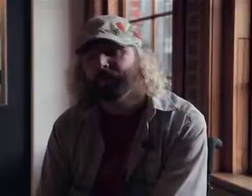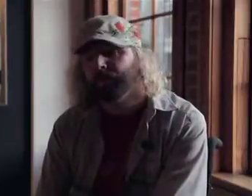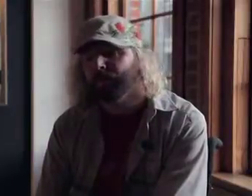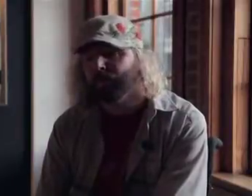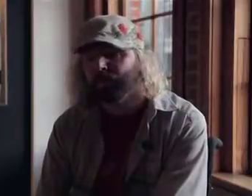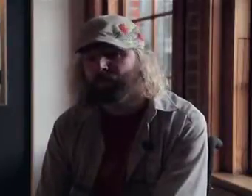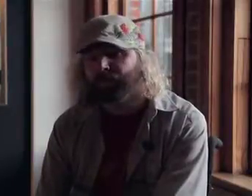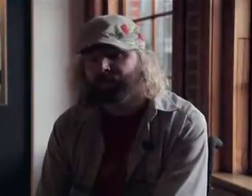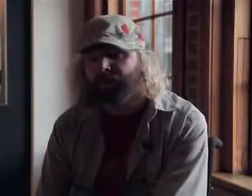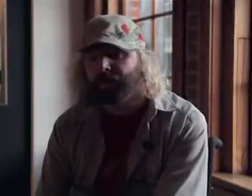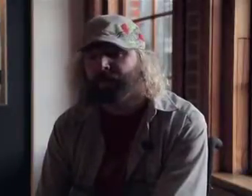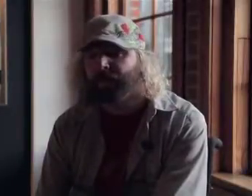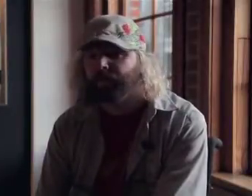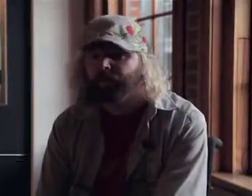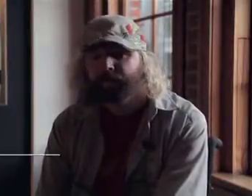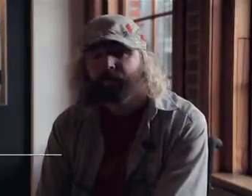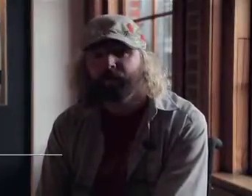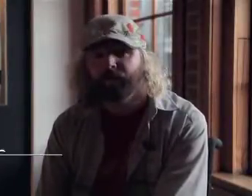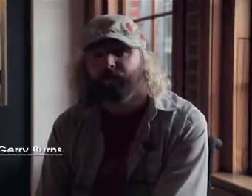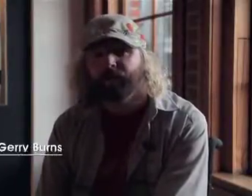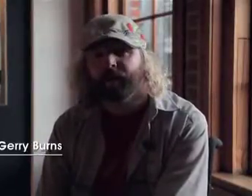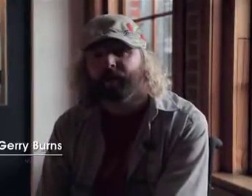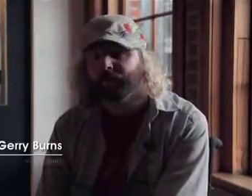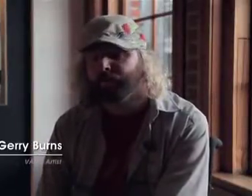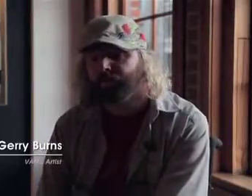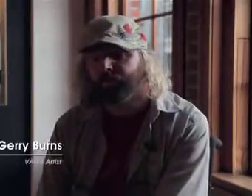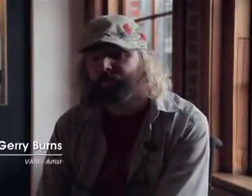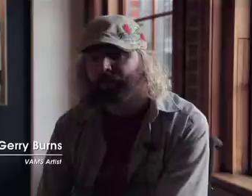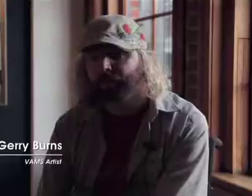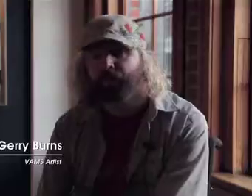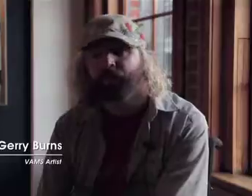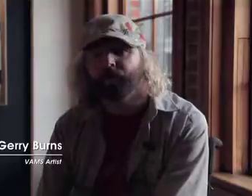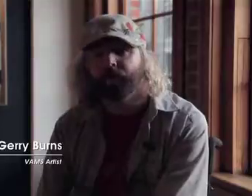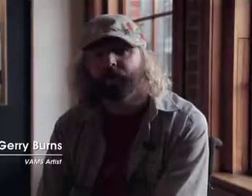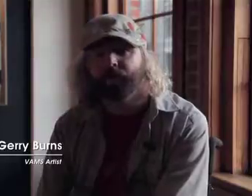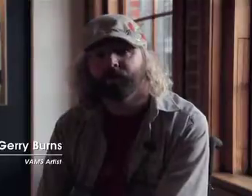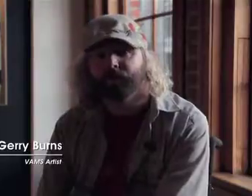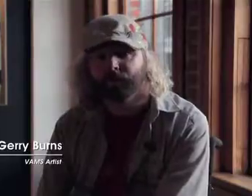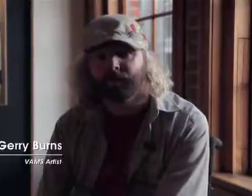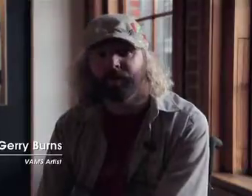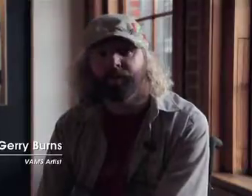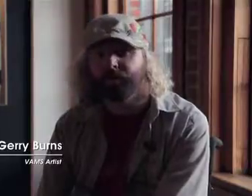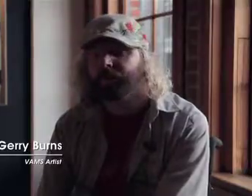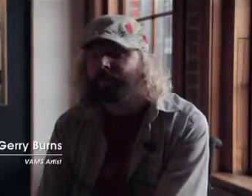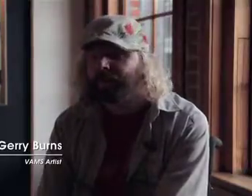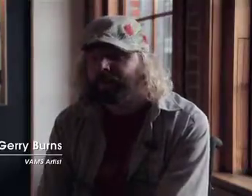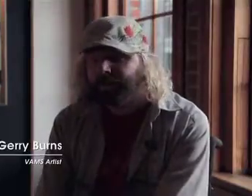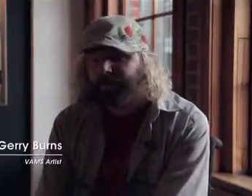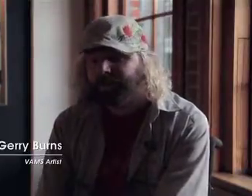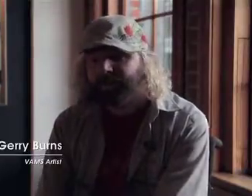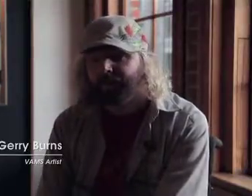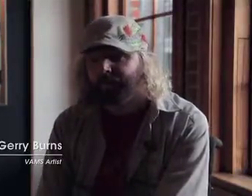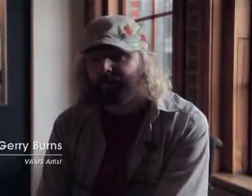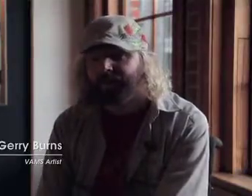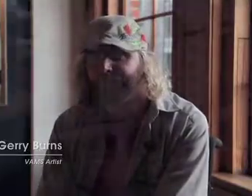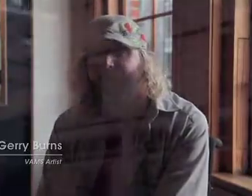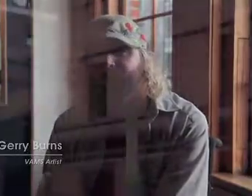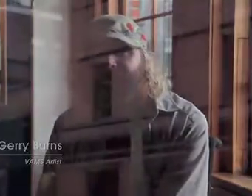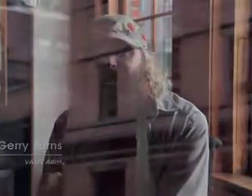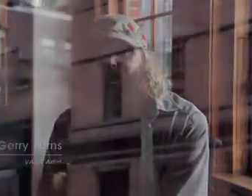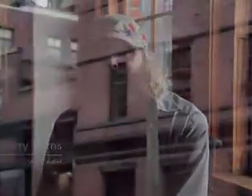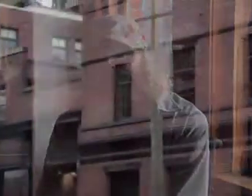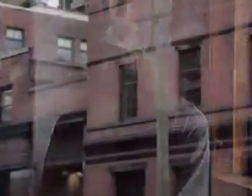VAMS and write a song or get back on some drums or keyboard and learn some instruments, make some music, it's the best